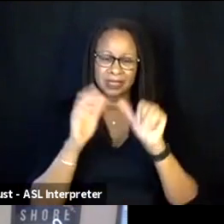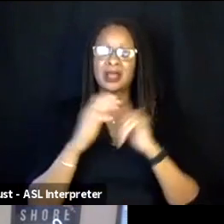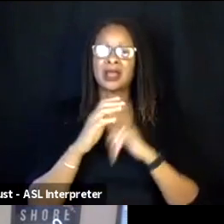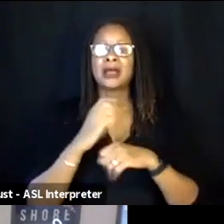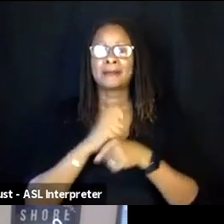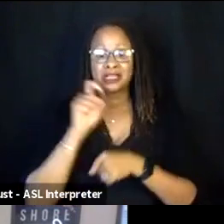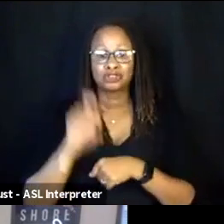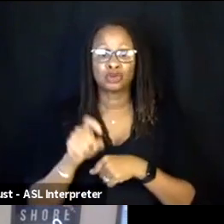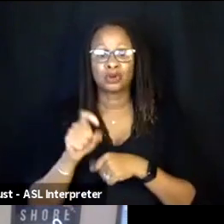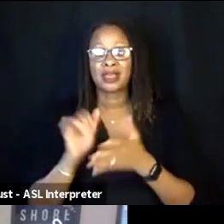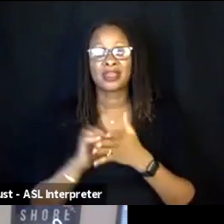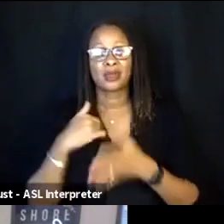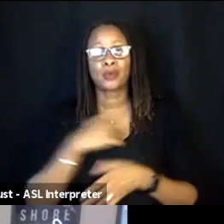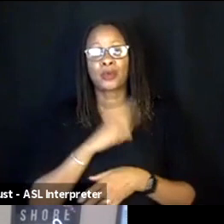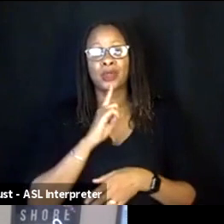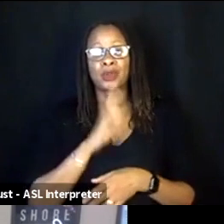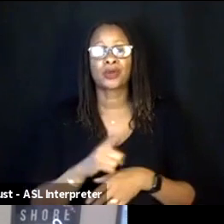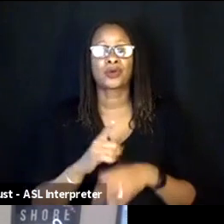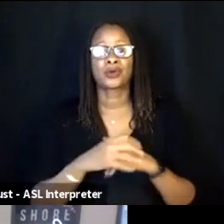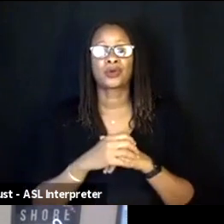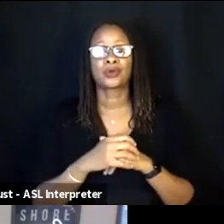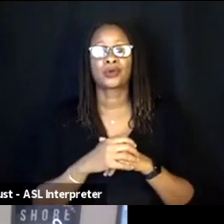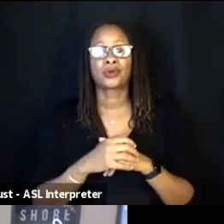making sure that we're